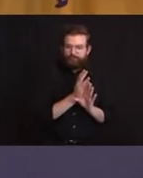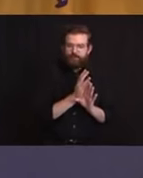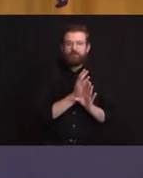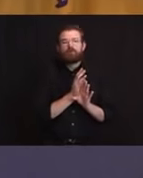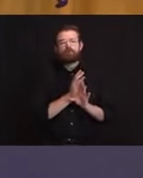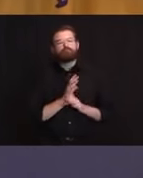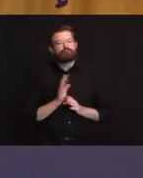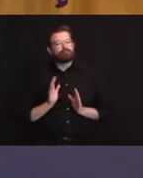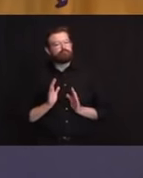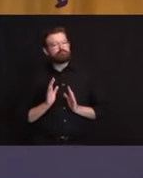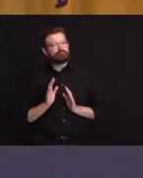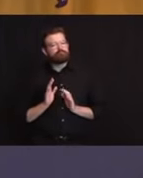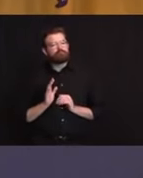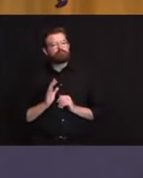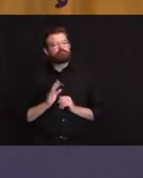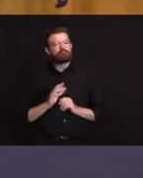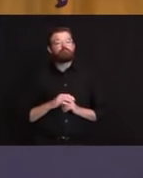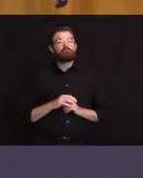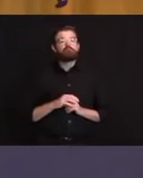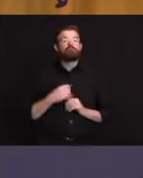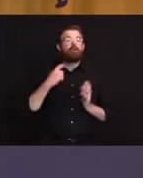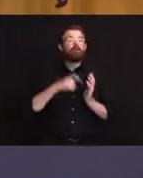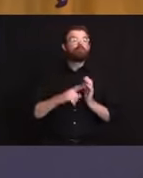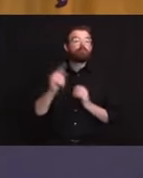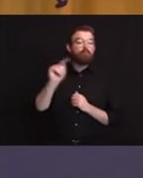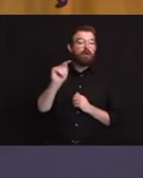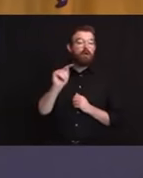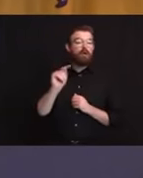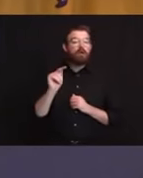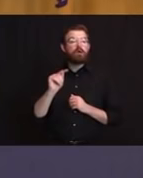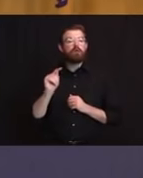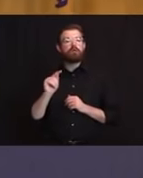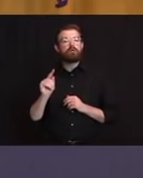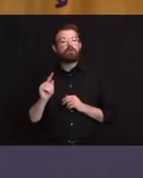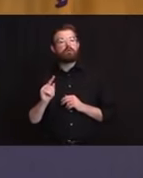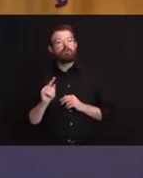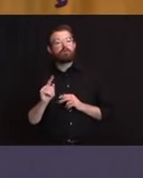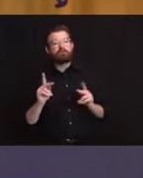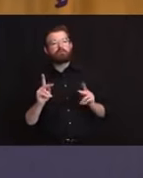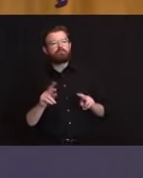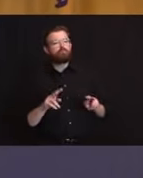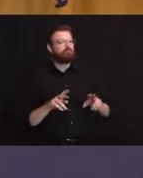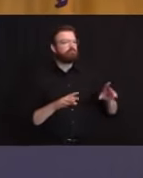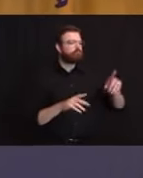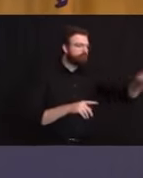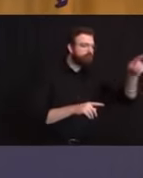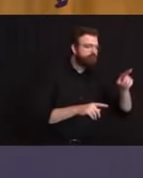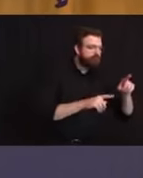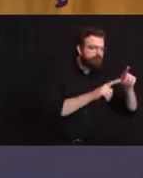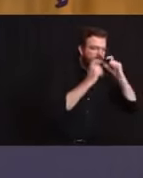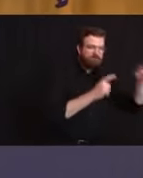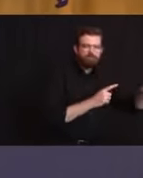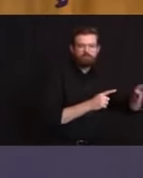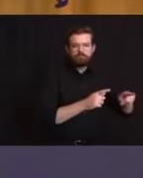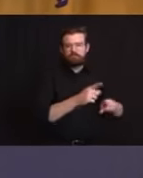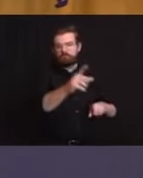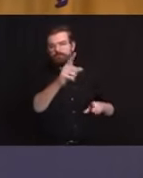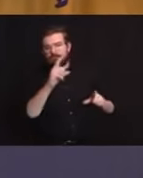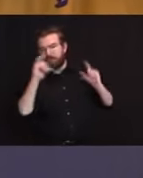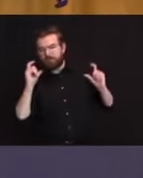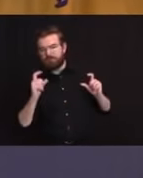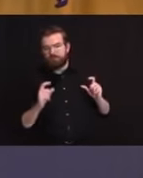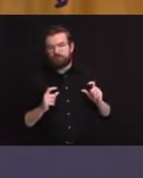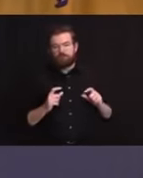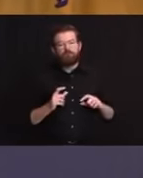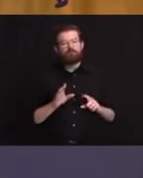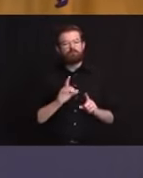them pretty aggressively with face coverings. That's really where my outdoor concern is, that you're on top of each other. And again, not in